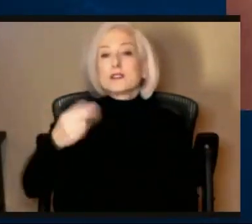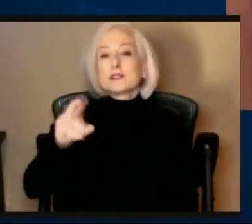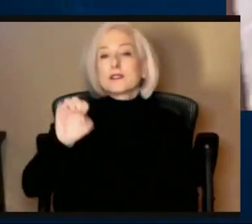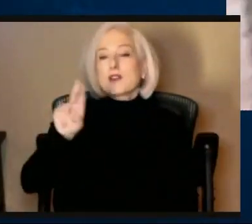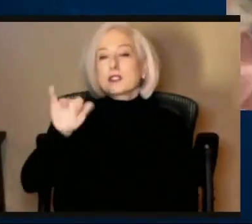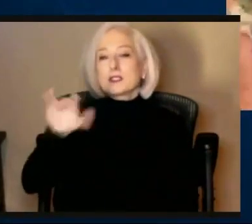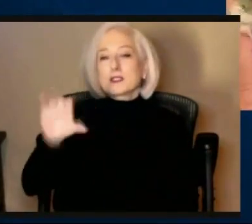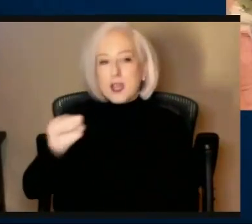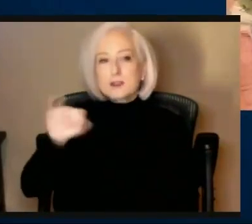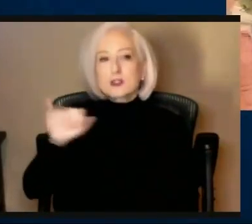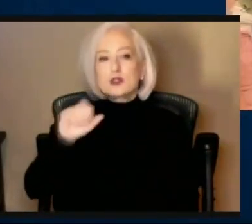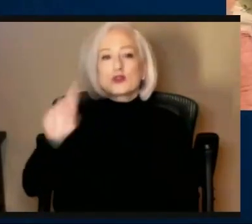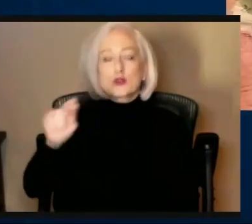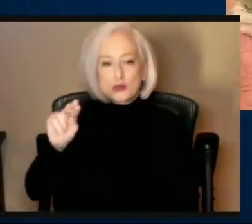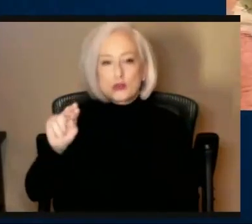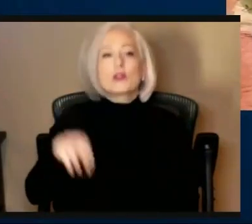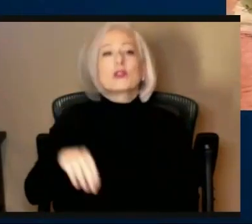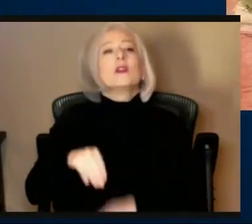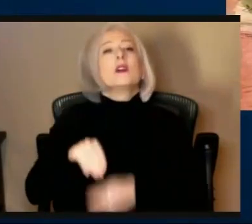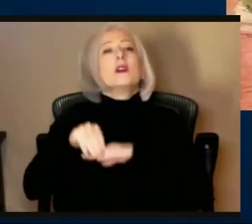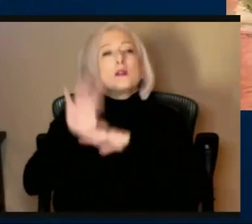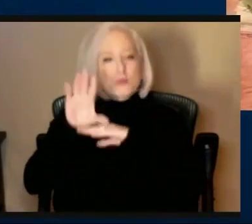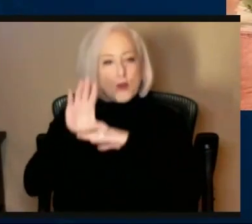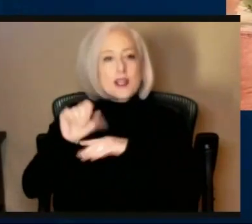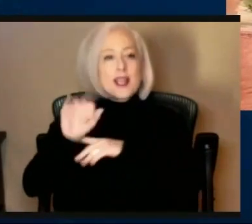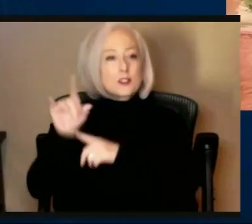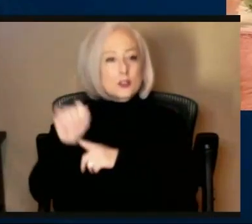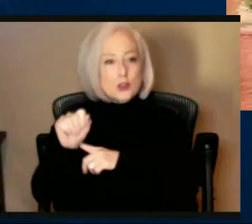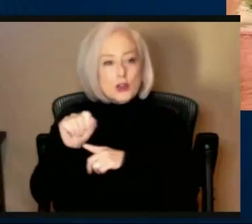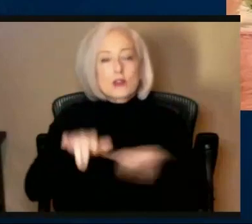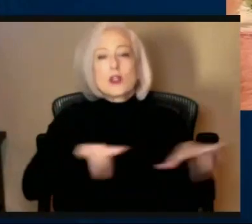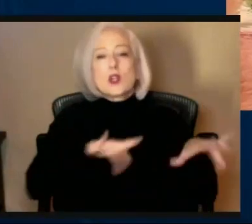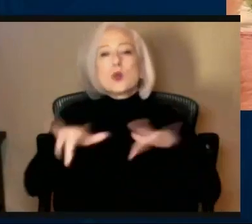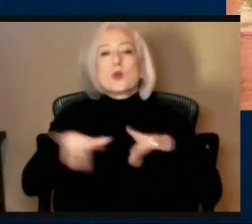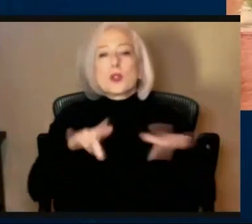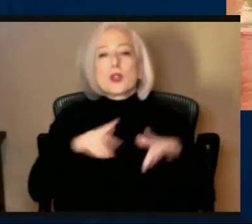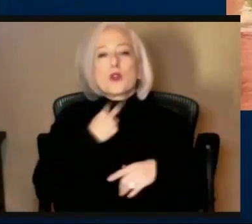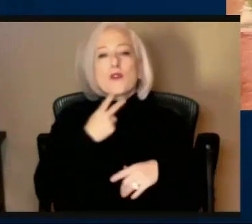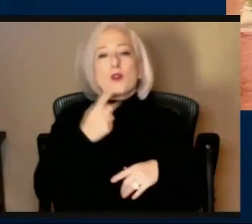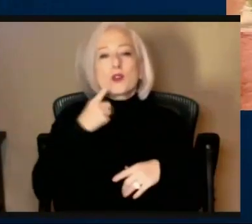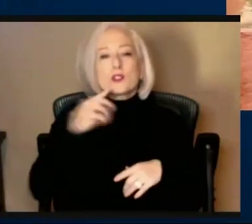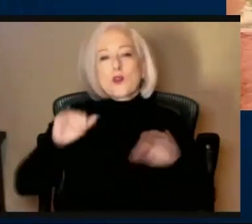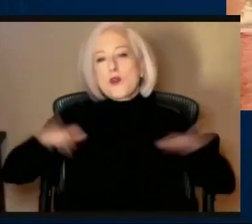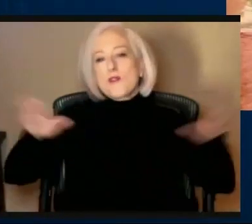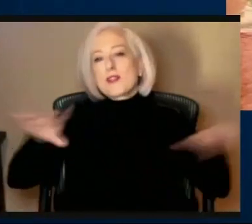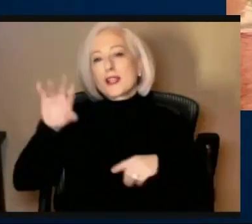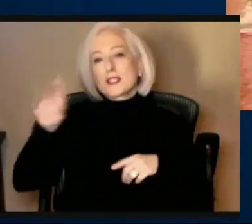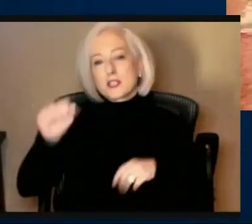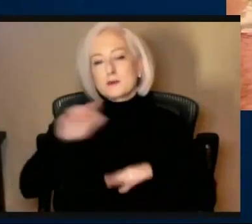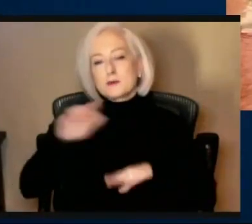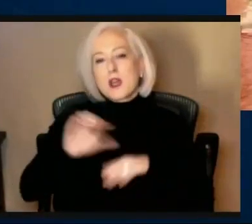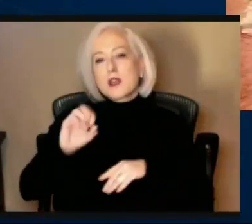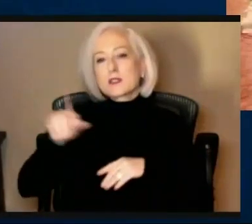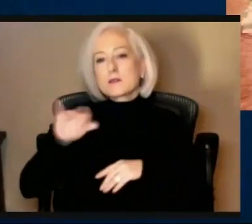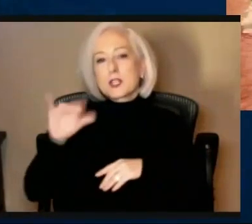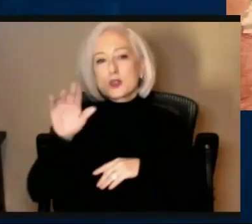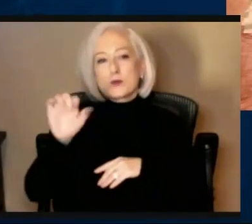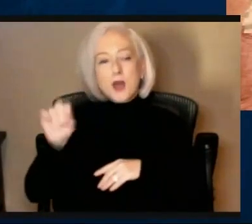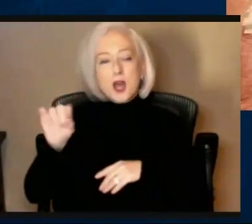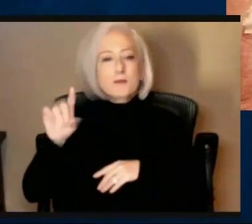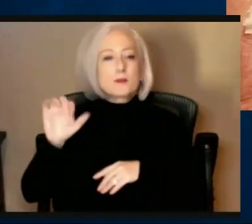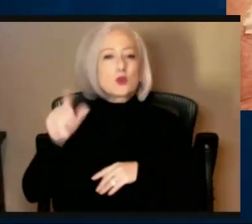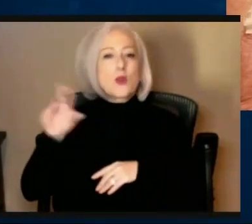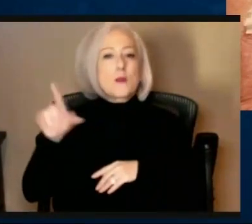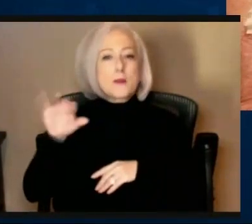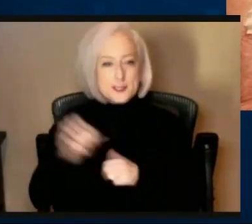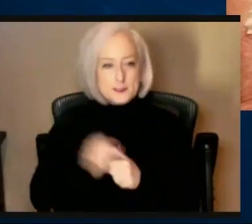Broadcast Studio where Brian recorded his voice for his Flying Dutchman character on SpongeBob SquarePants. And I'm there with my